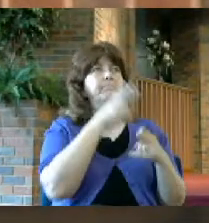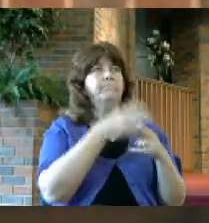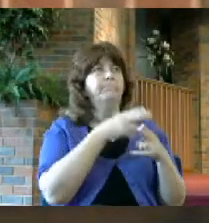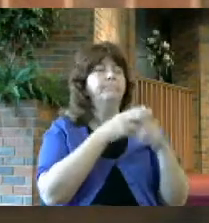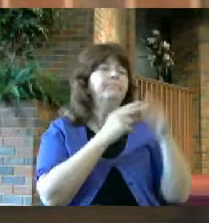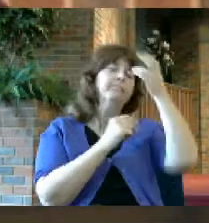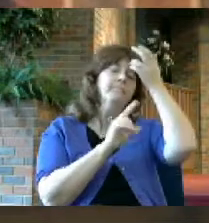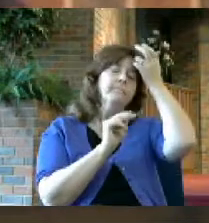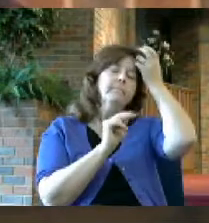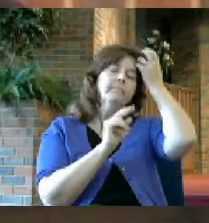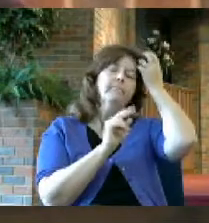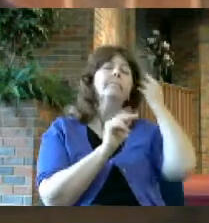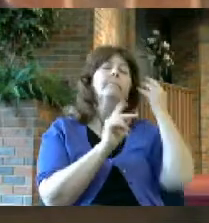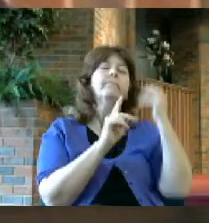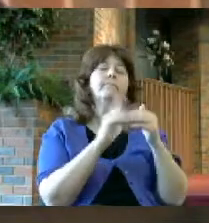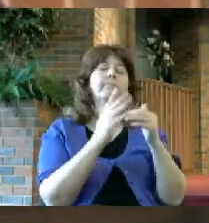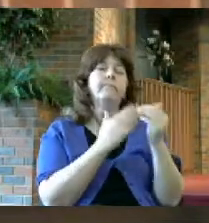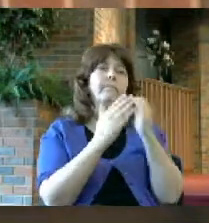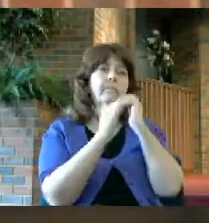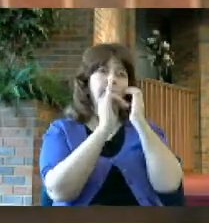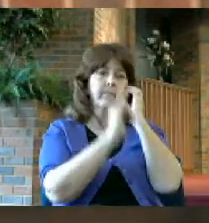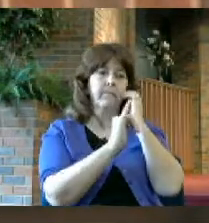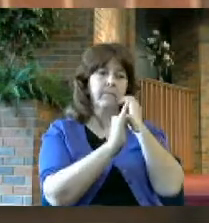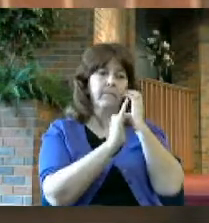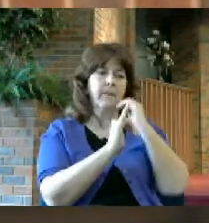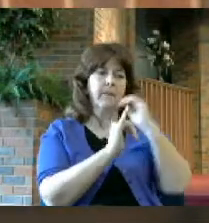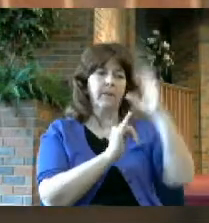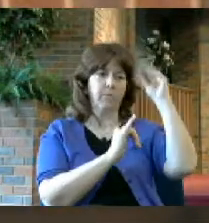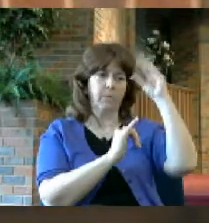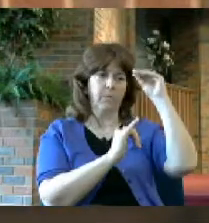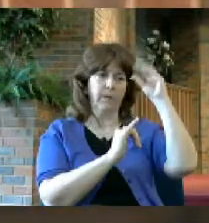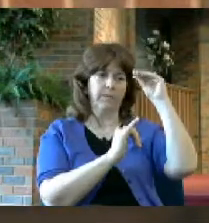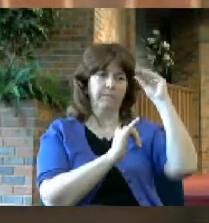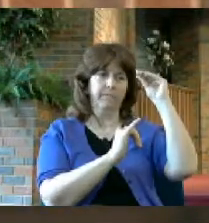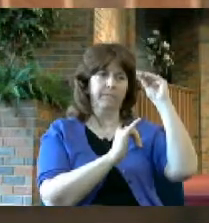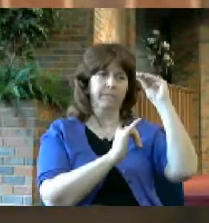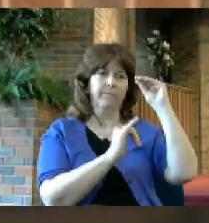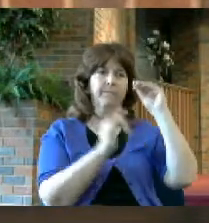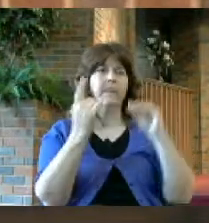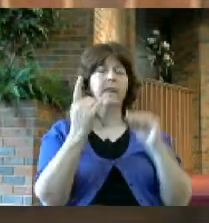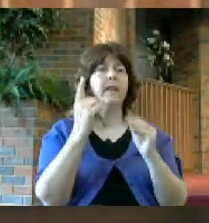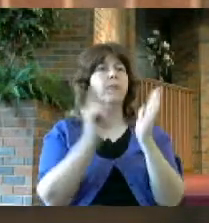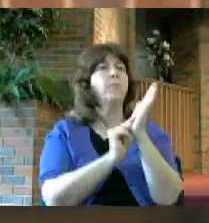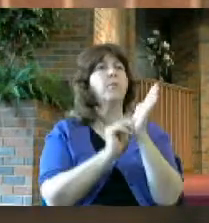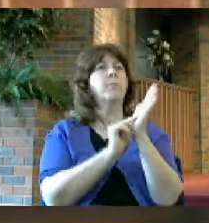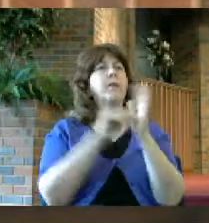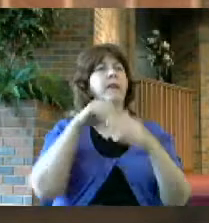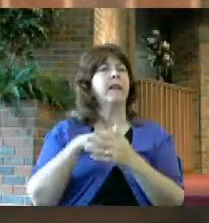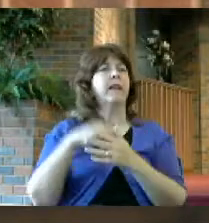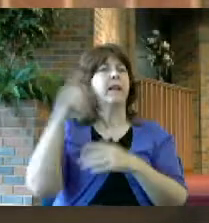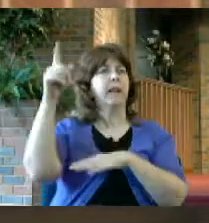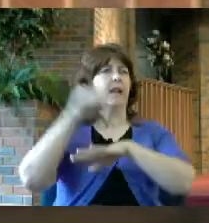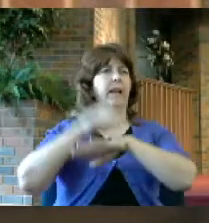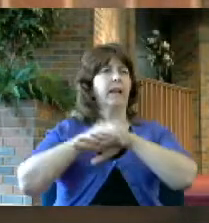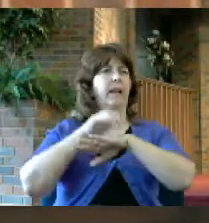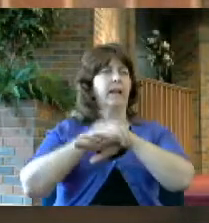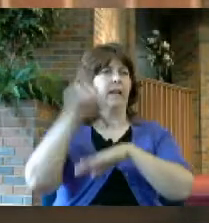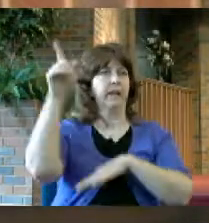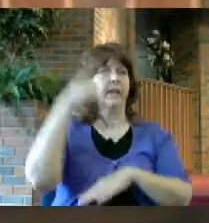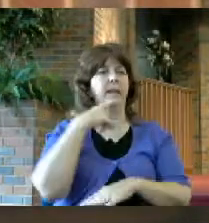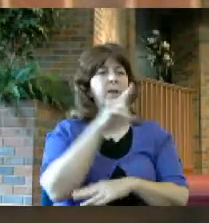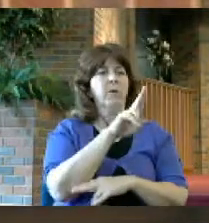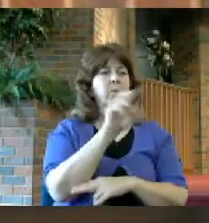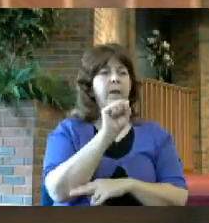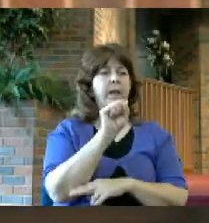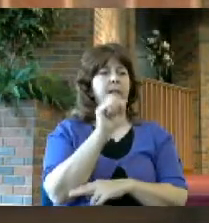The United Kingdom Telegraph had this lead story. U.S. teenager refused permission to change sex